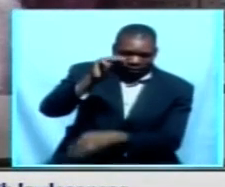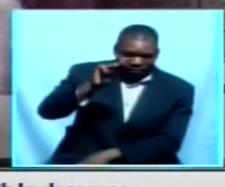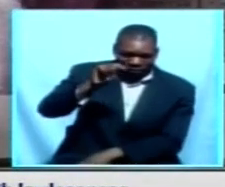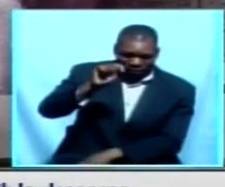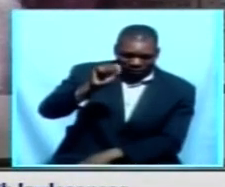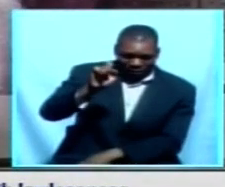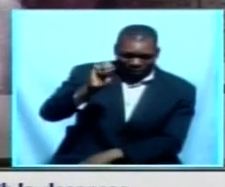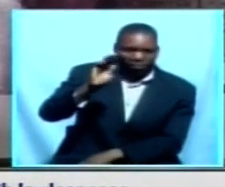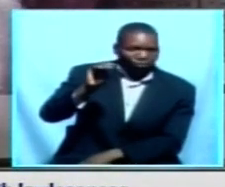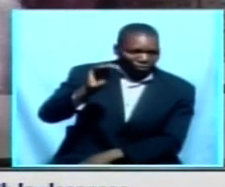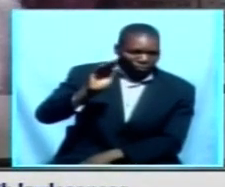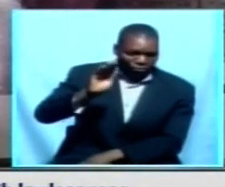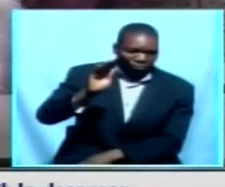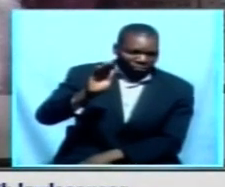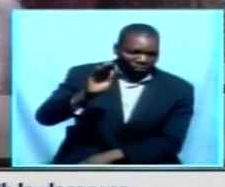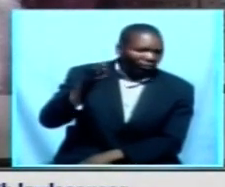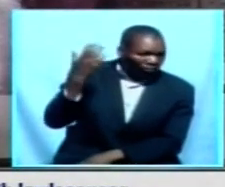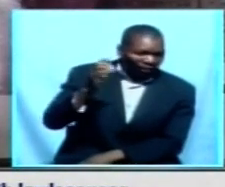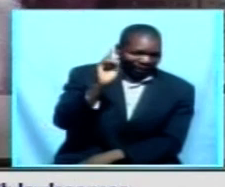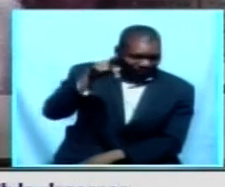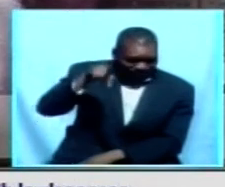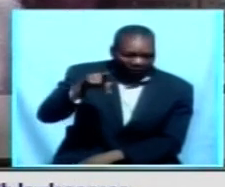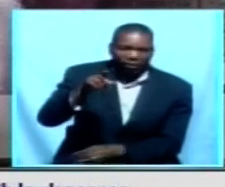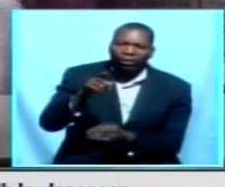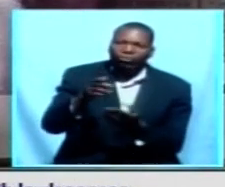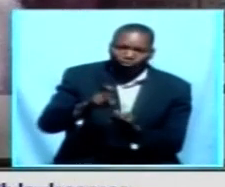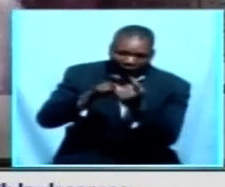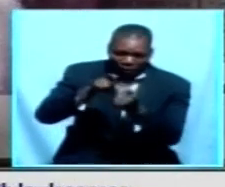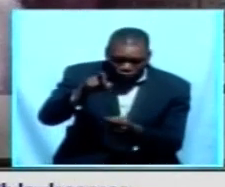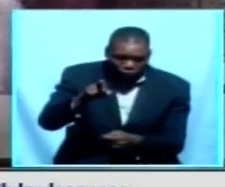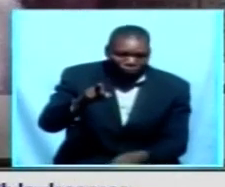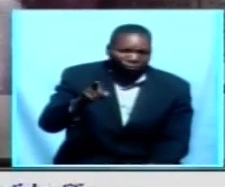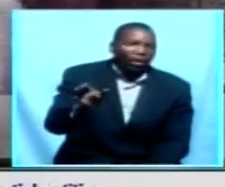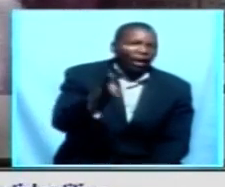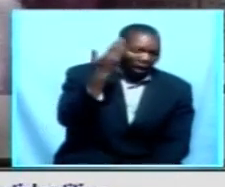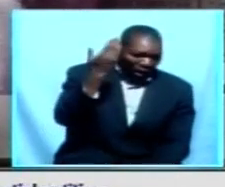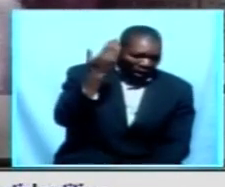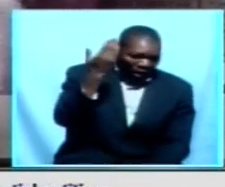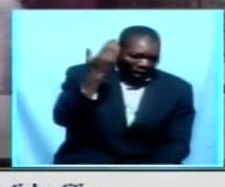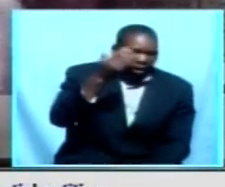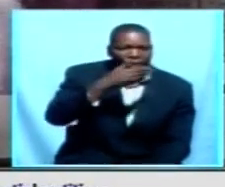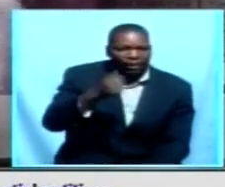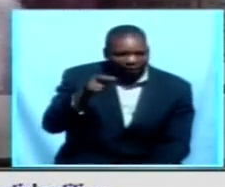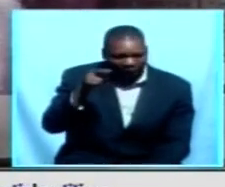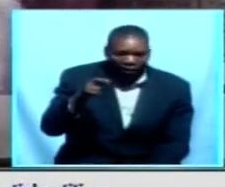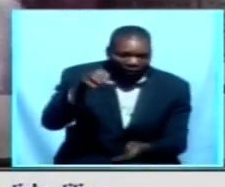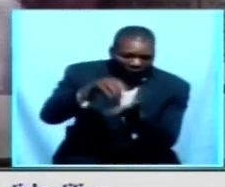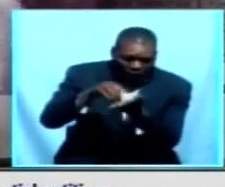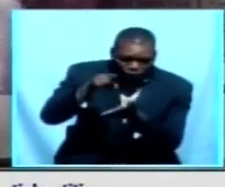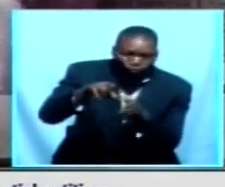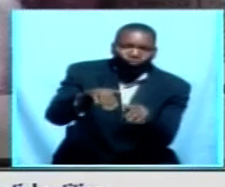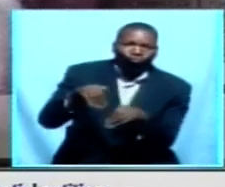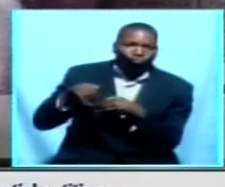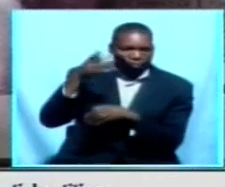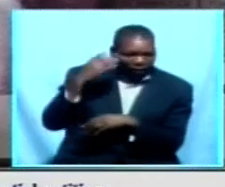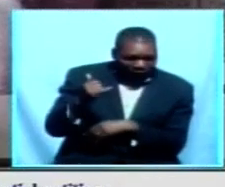Nchito, has challenged his removal. Mr. Chabinga says Justice Mulembe should have recused himself in the matter, as